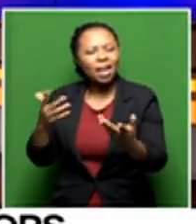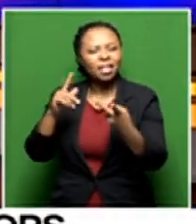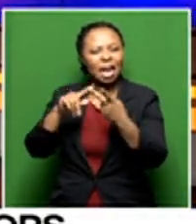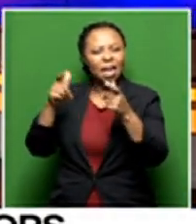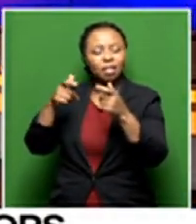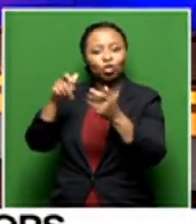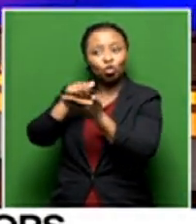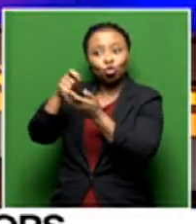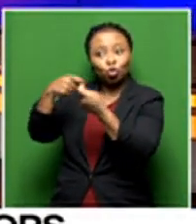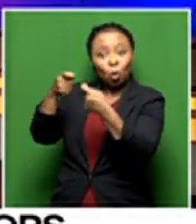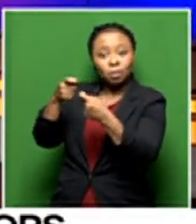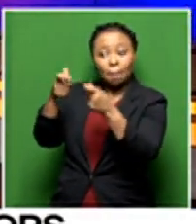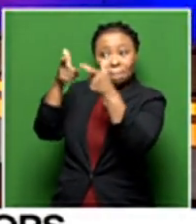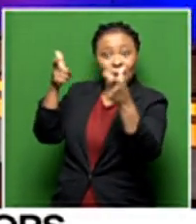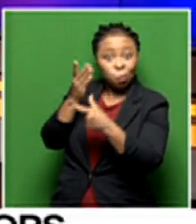big retail shops yet?